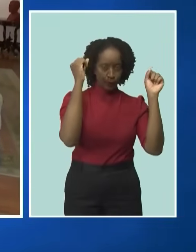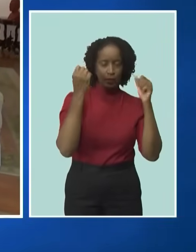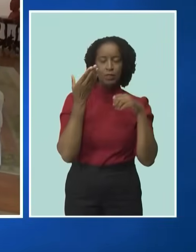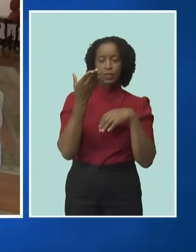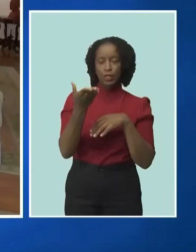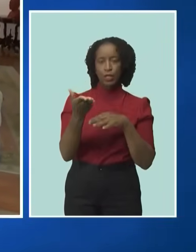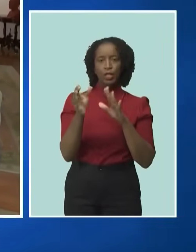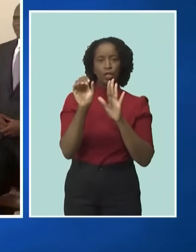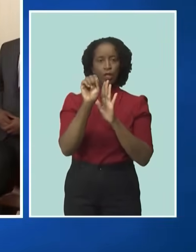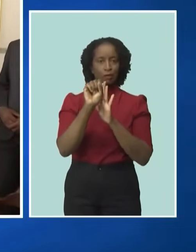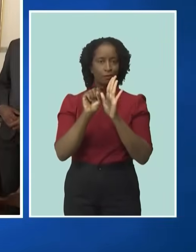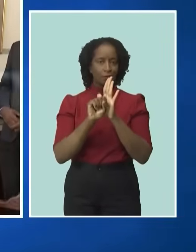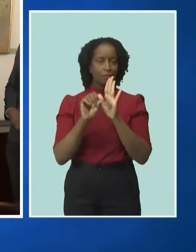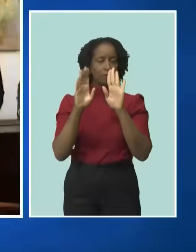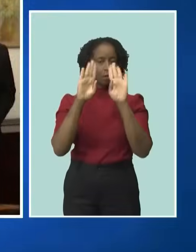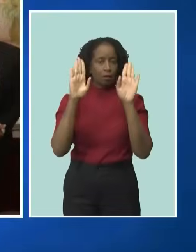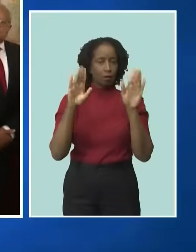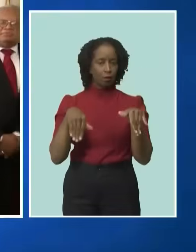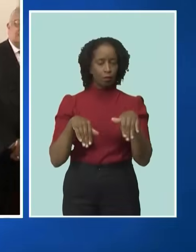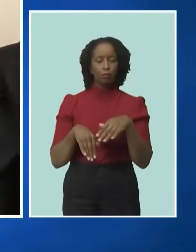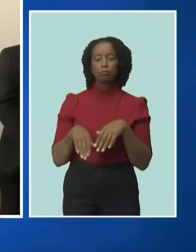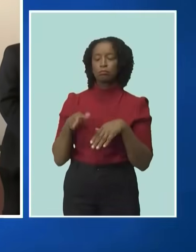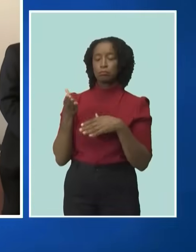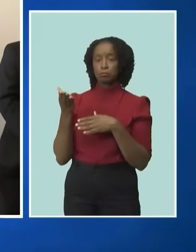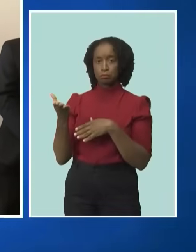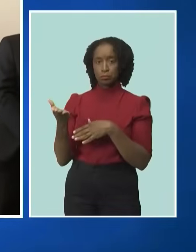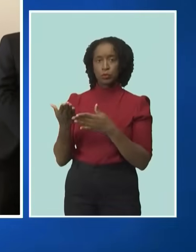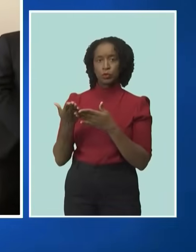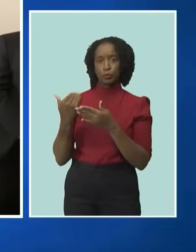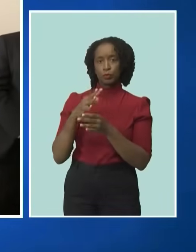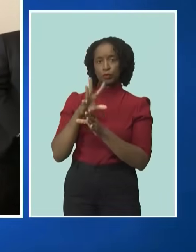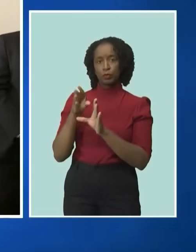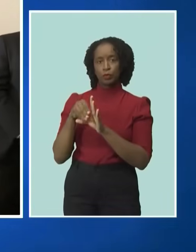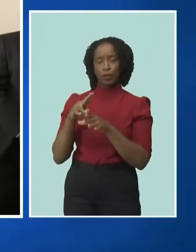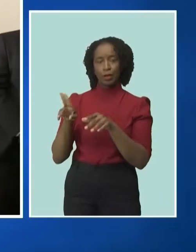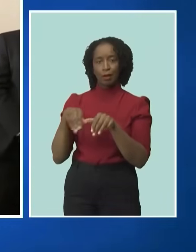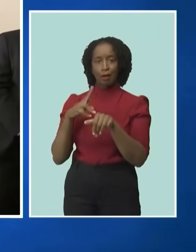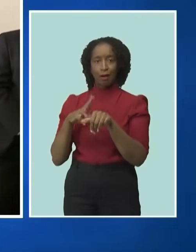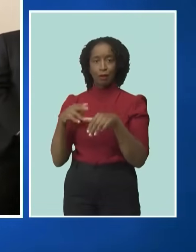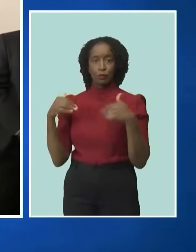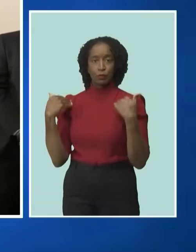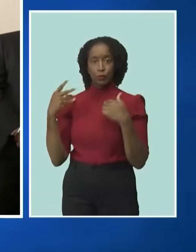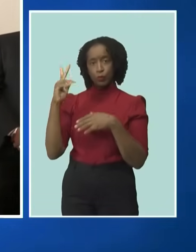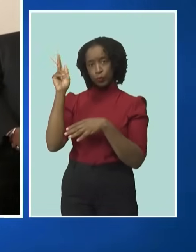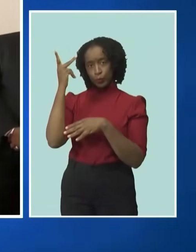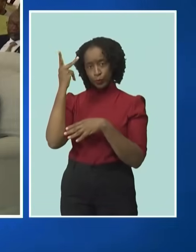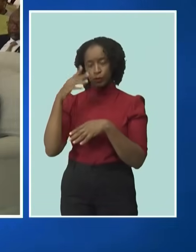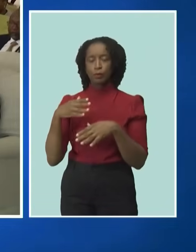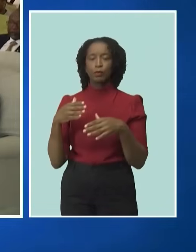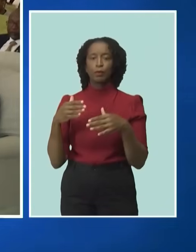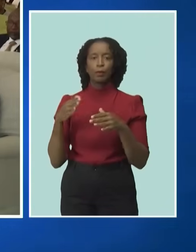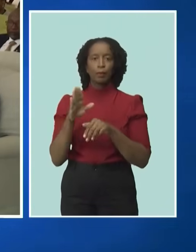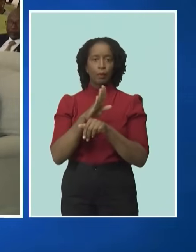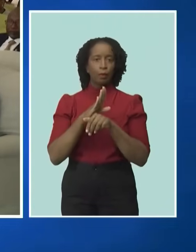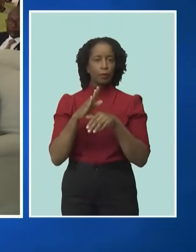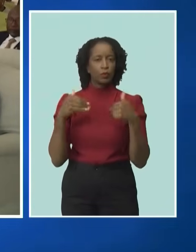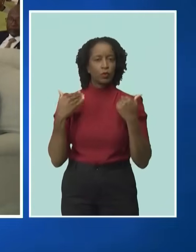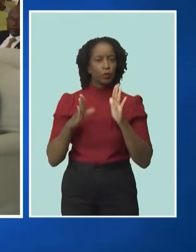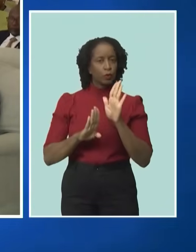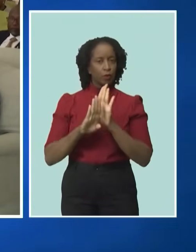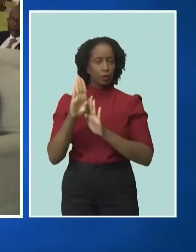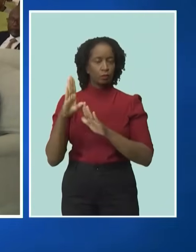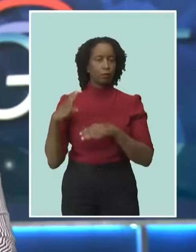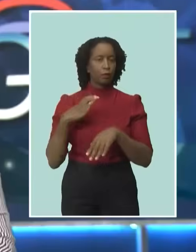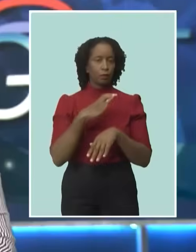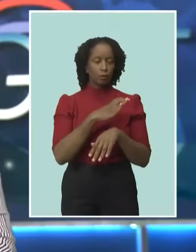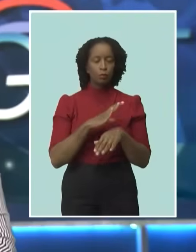House. Senator Trim, who served in the Barbados National Youth Parliament, Barbados Youth Development Council, and several community